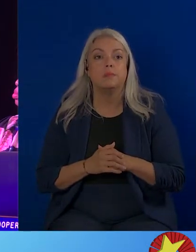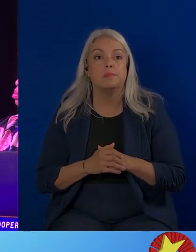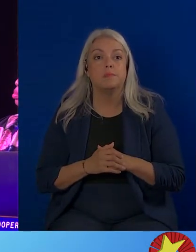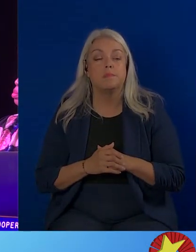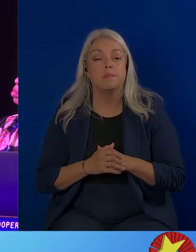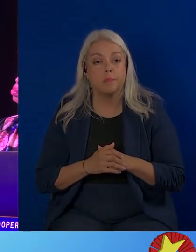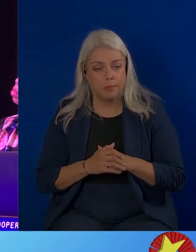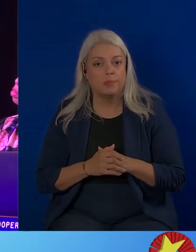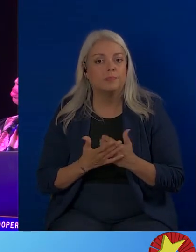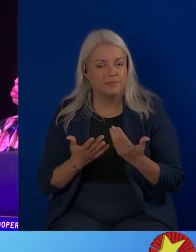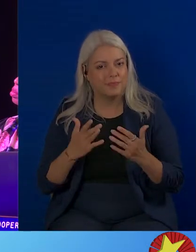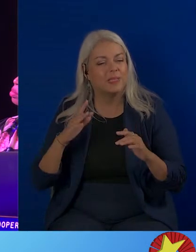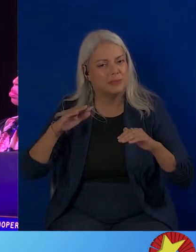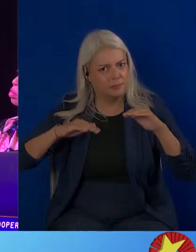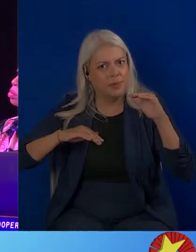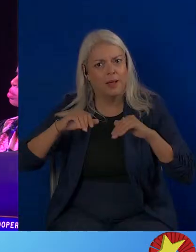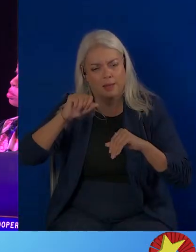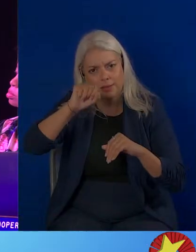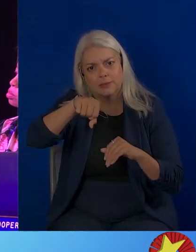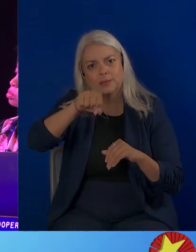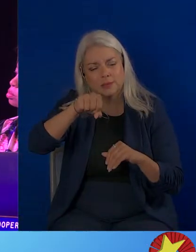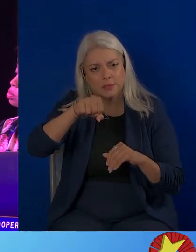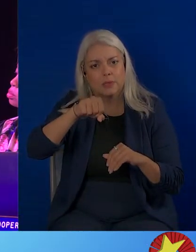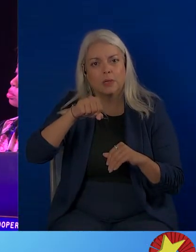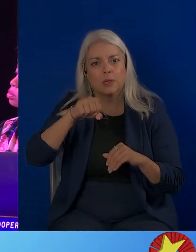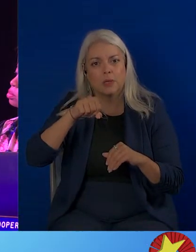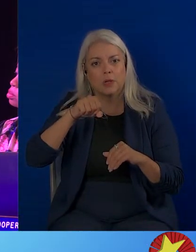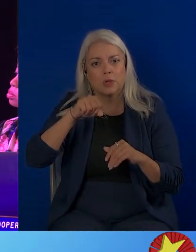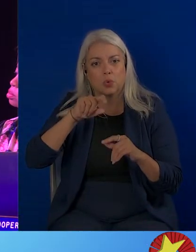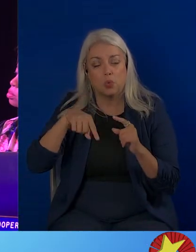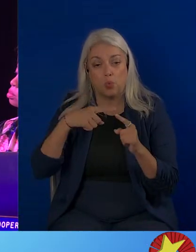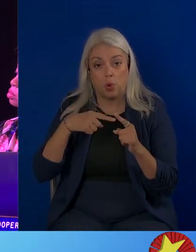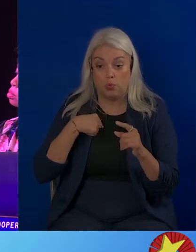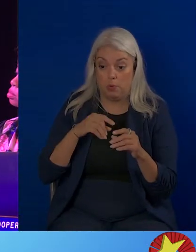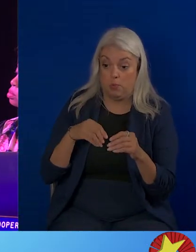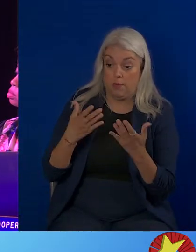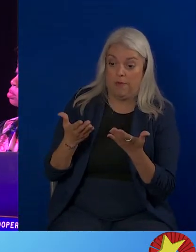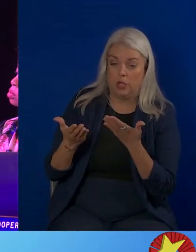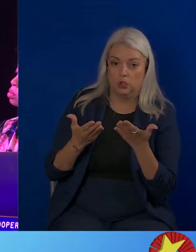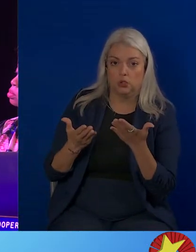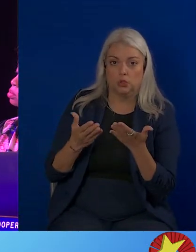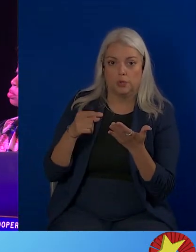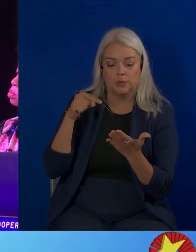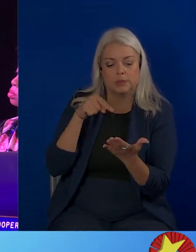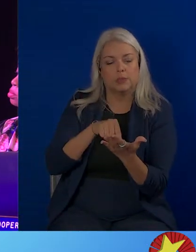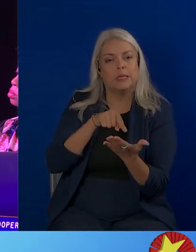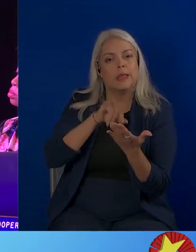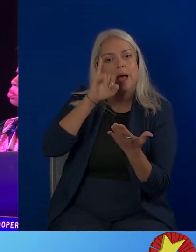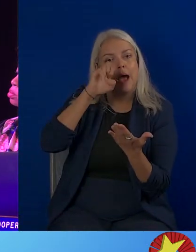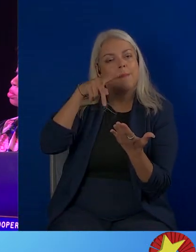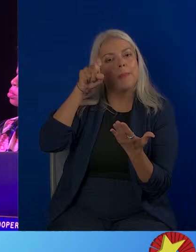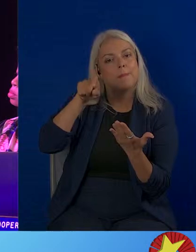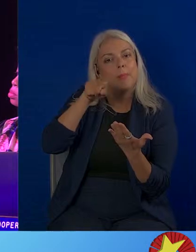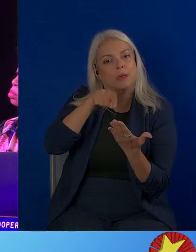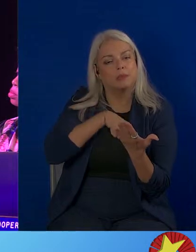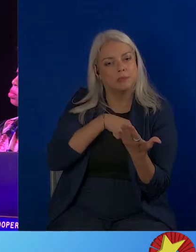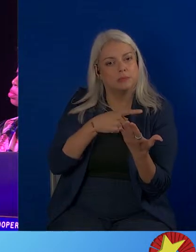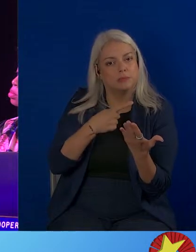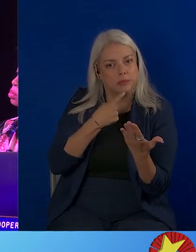It is a fine balance of when delivering what has to happen in the IEP, as well